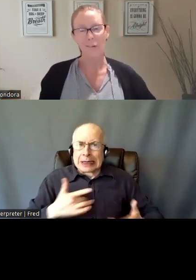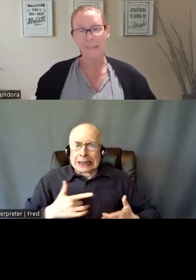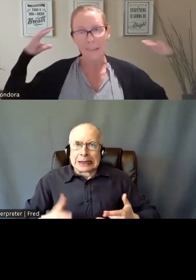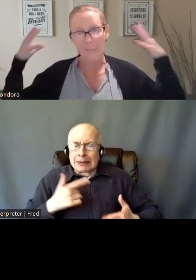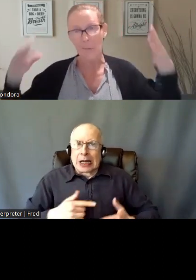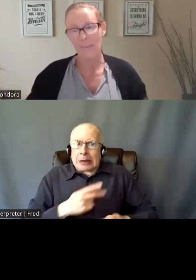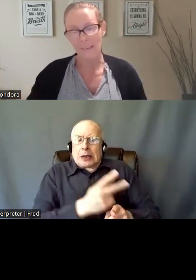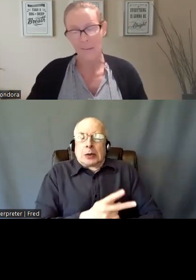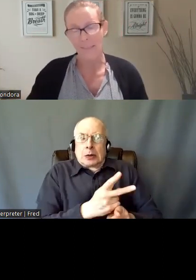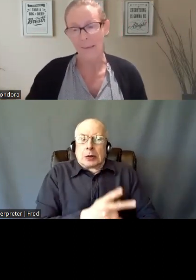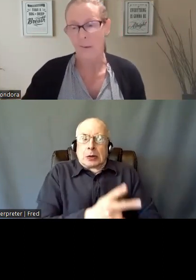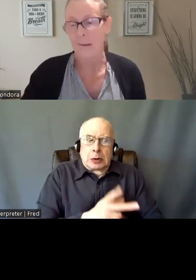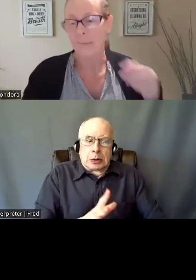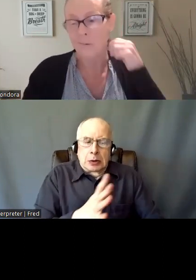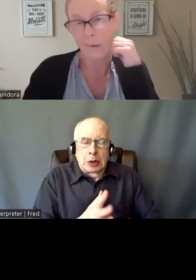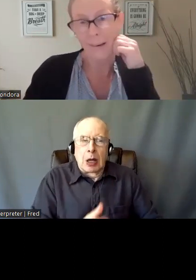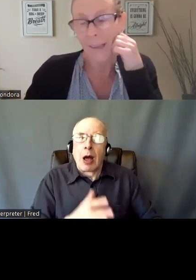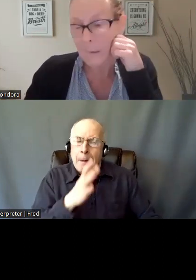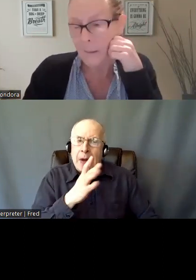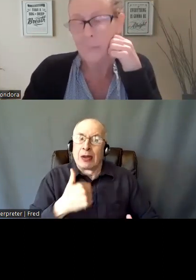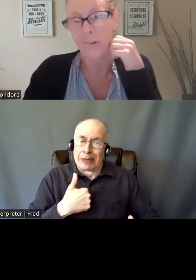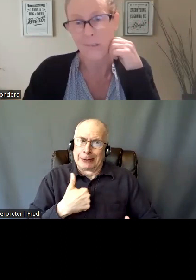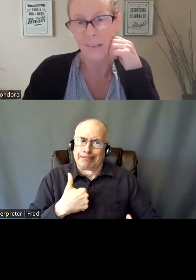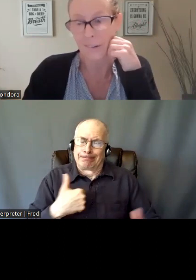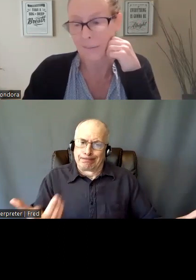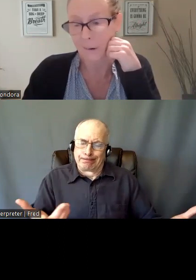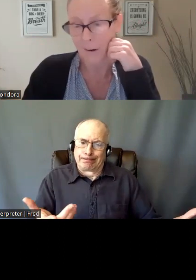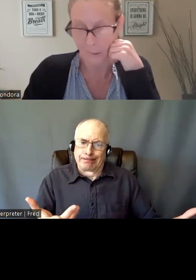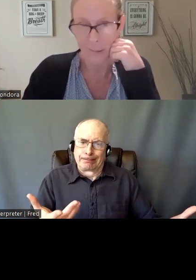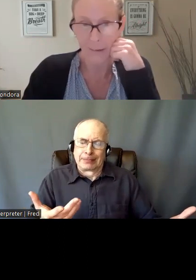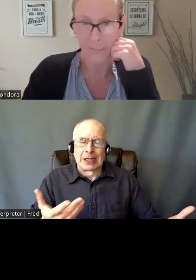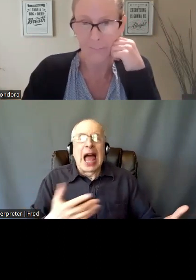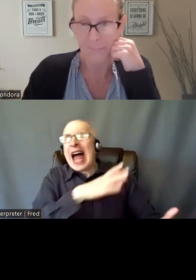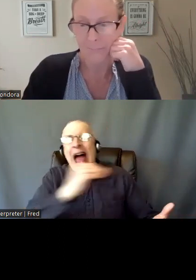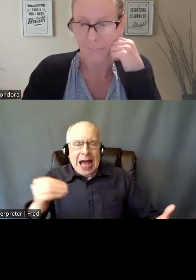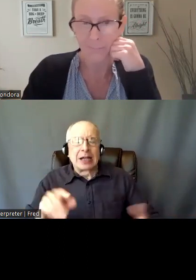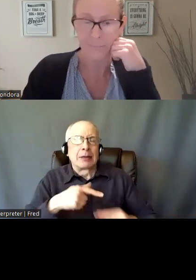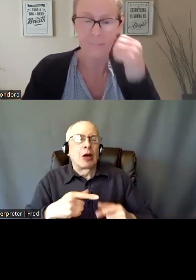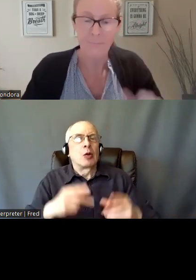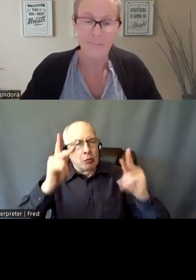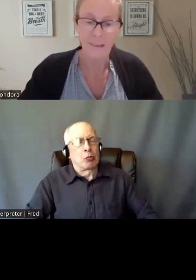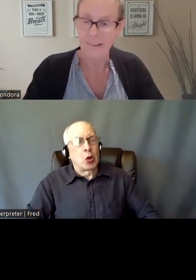because that certainly influences how I think about this work and about person-centered recovery planning.